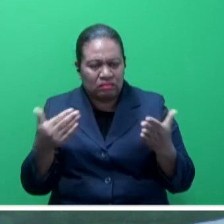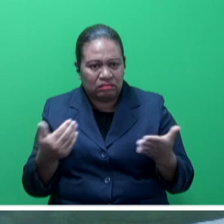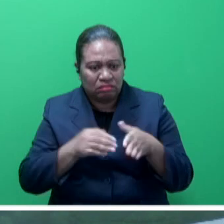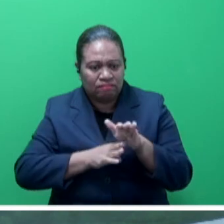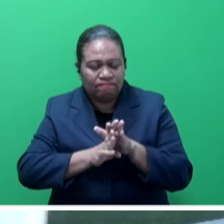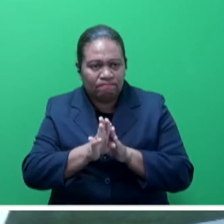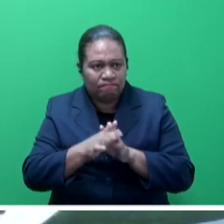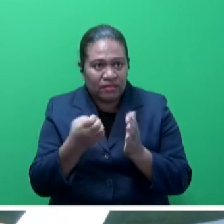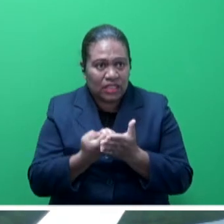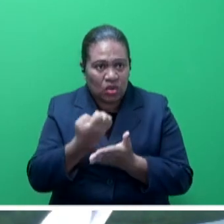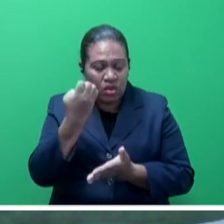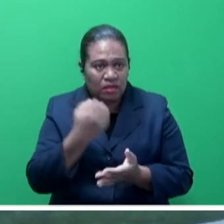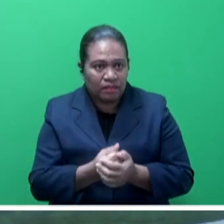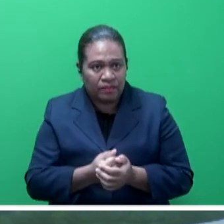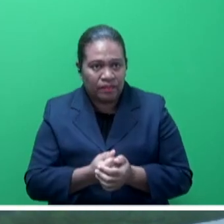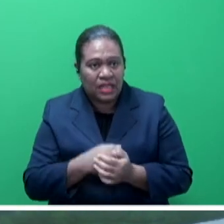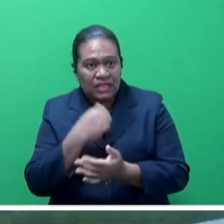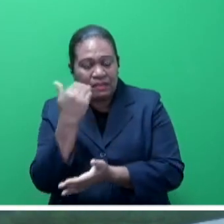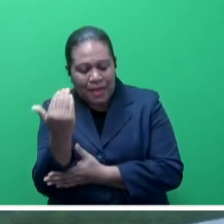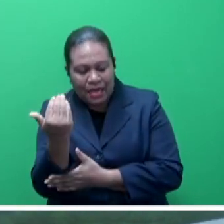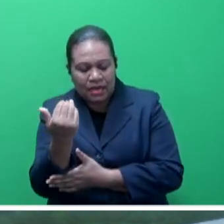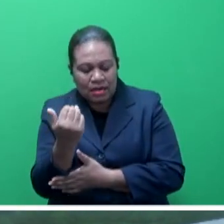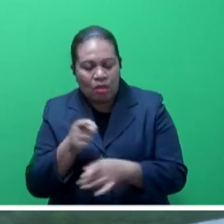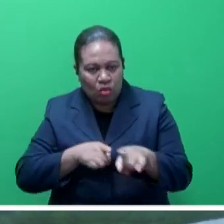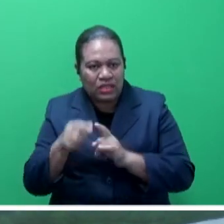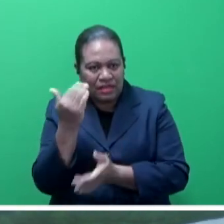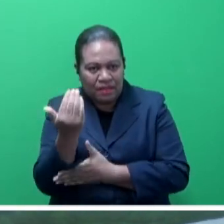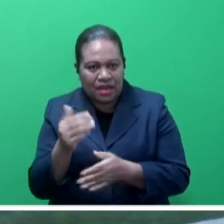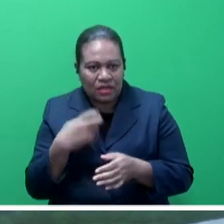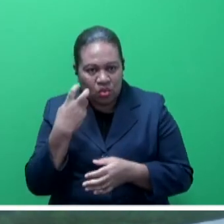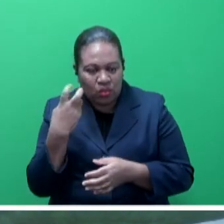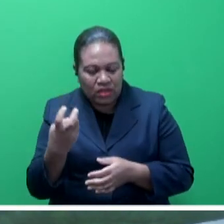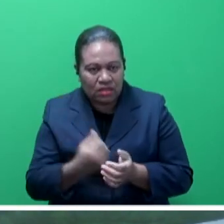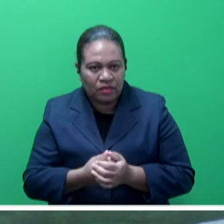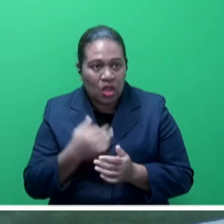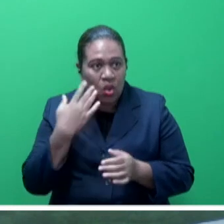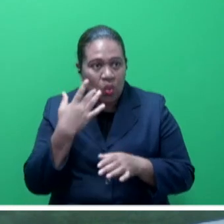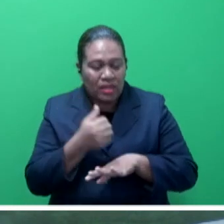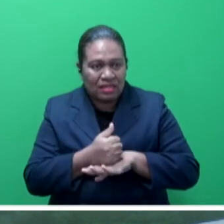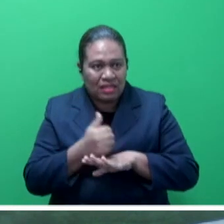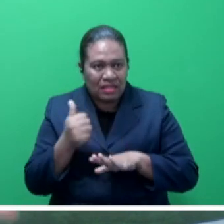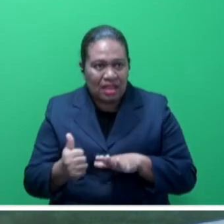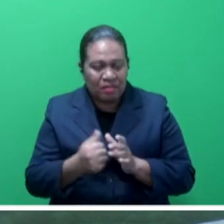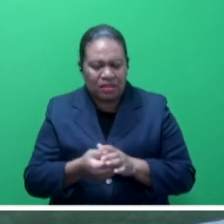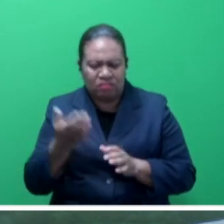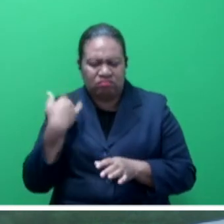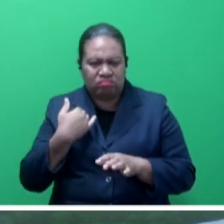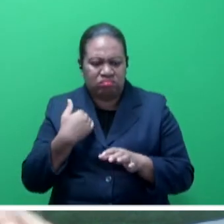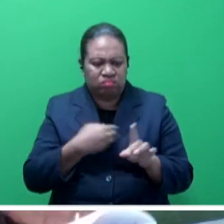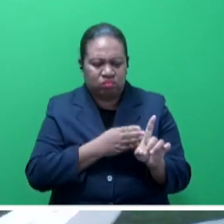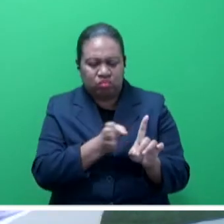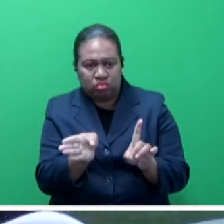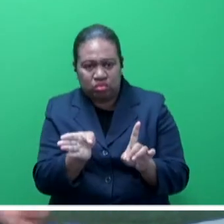Fijian economy is very much still dependent on the tourism sector. Whilst government has been over the past number of years trying to diversify our